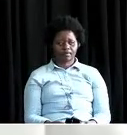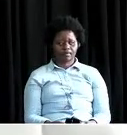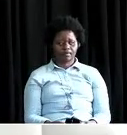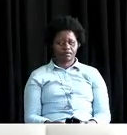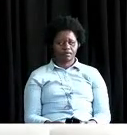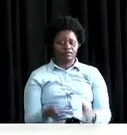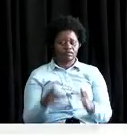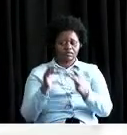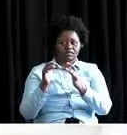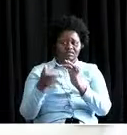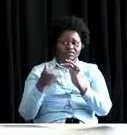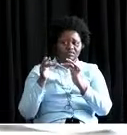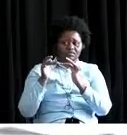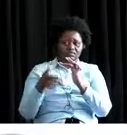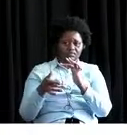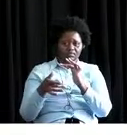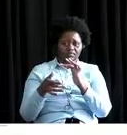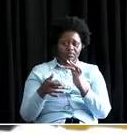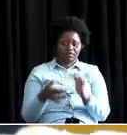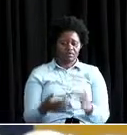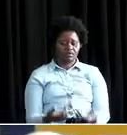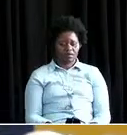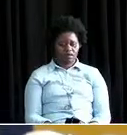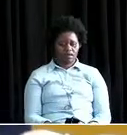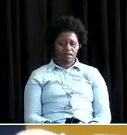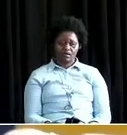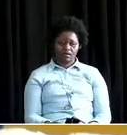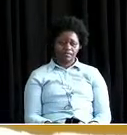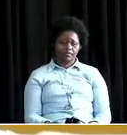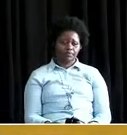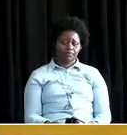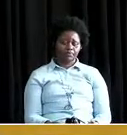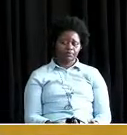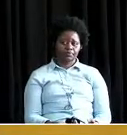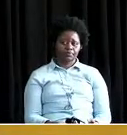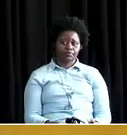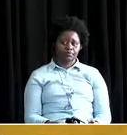if Team is breaking.